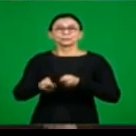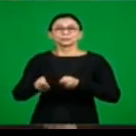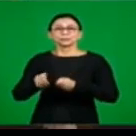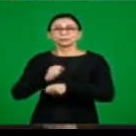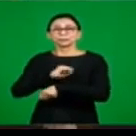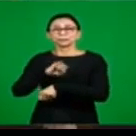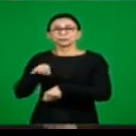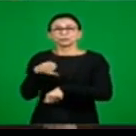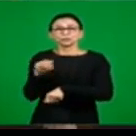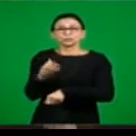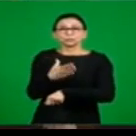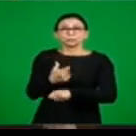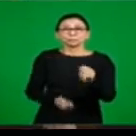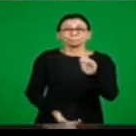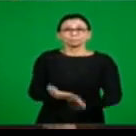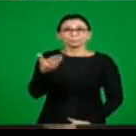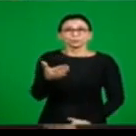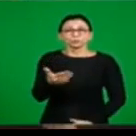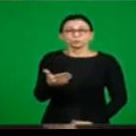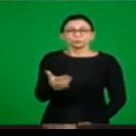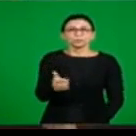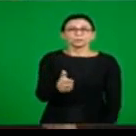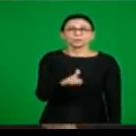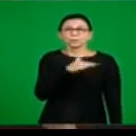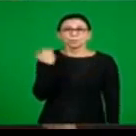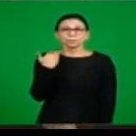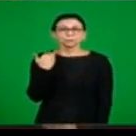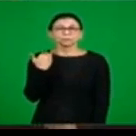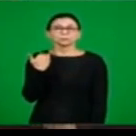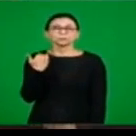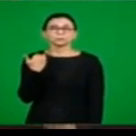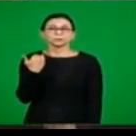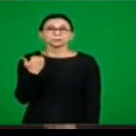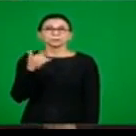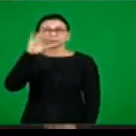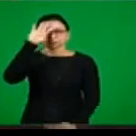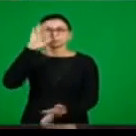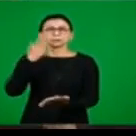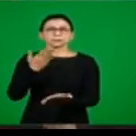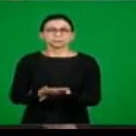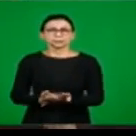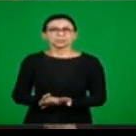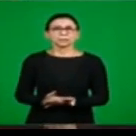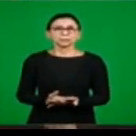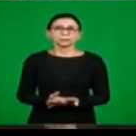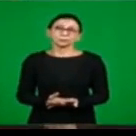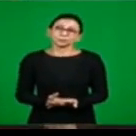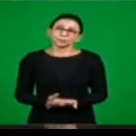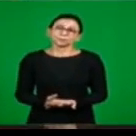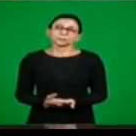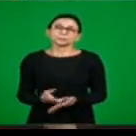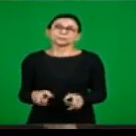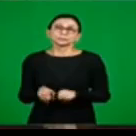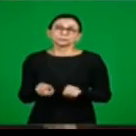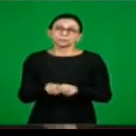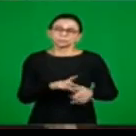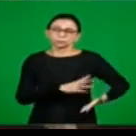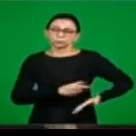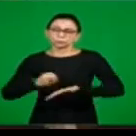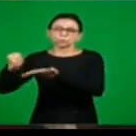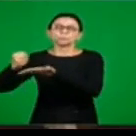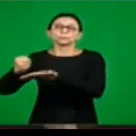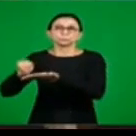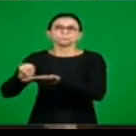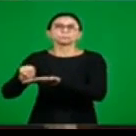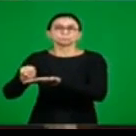Those who stay in Jerusalem, that escaped the death there and believe, they will be taken